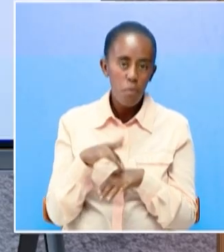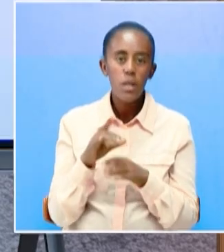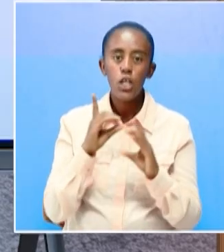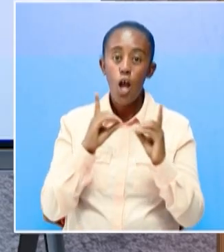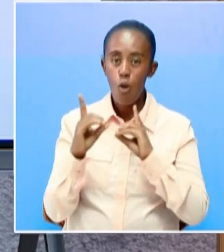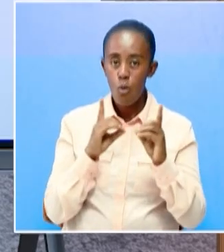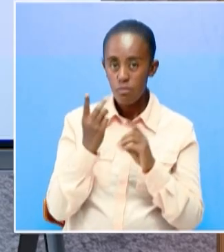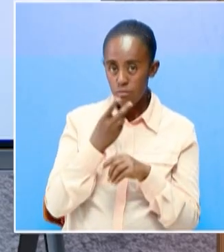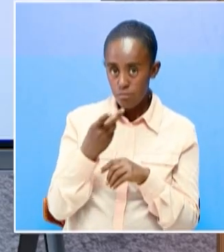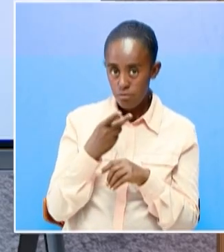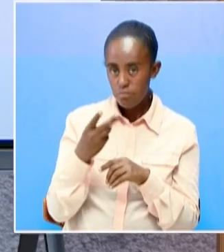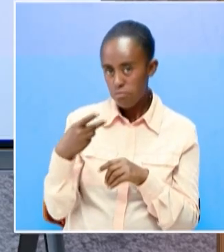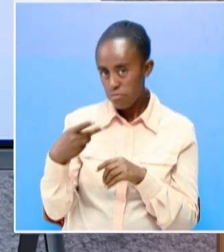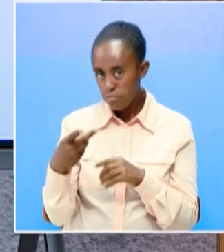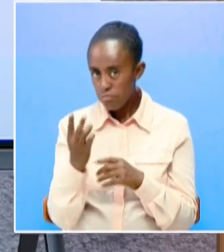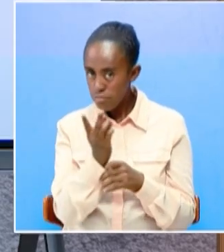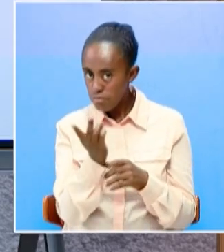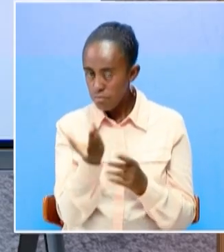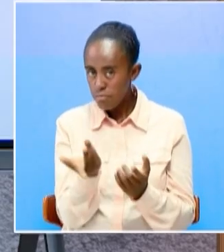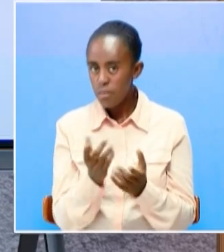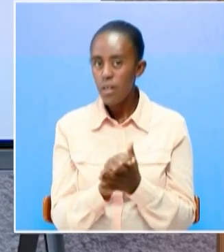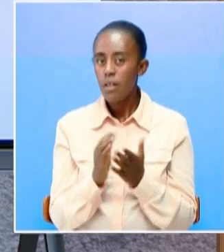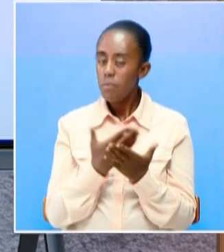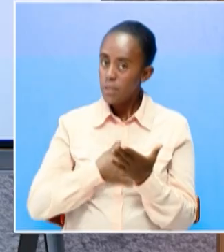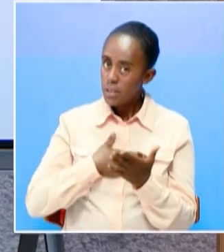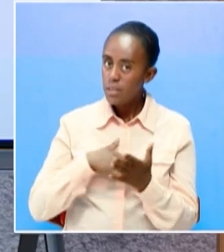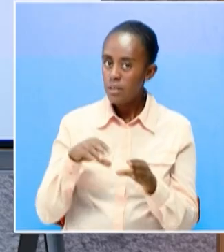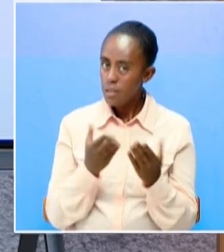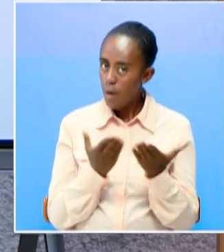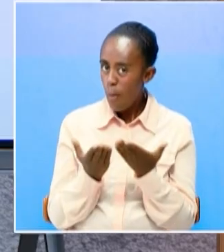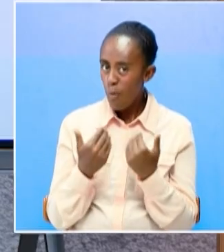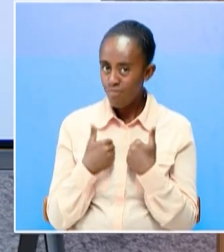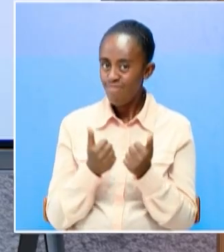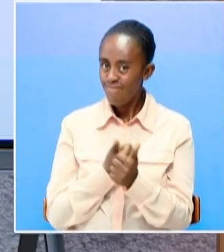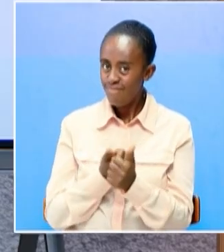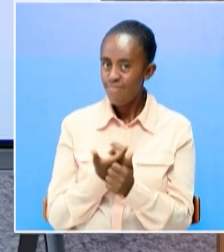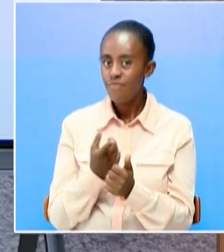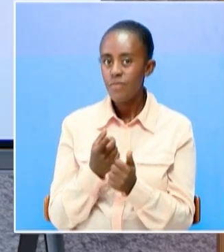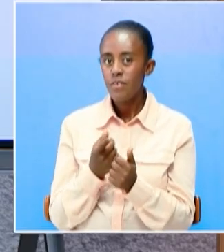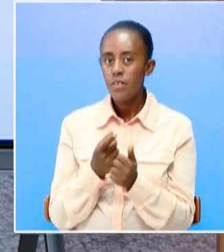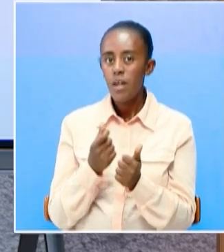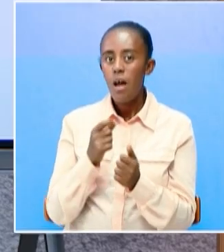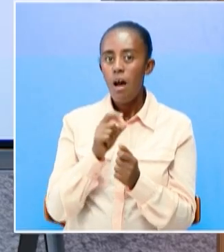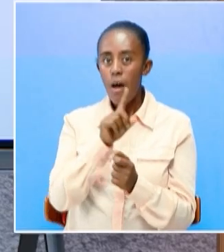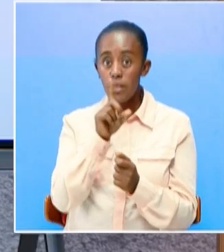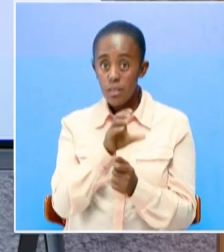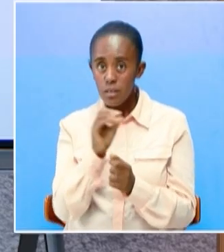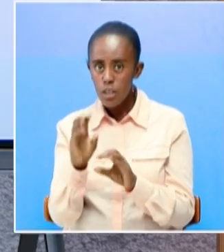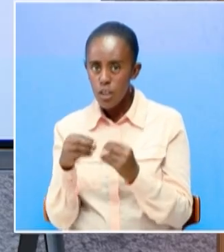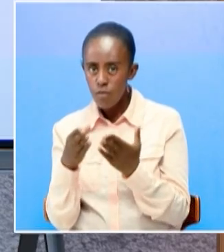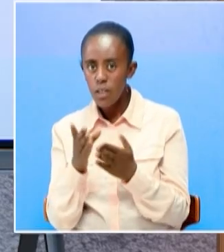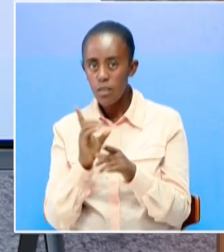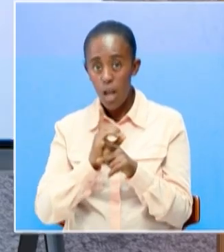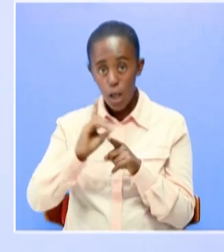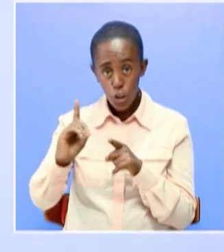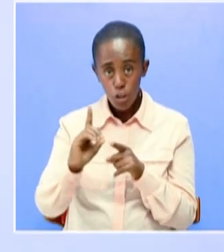dialogue. Good students, come on. So when we say asking for and giving